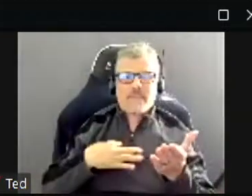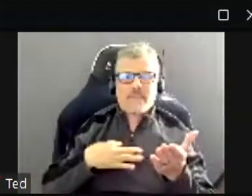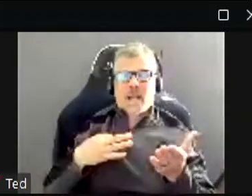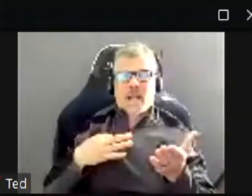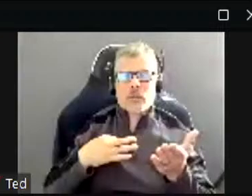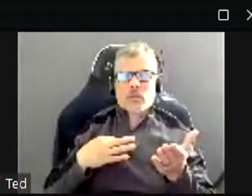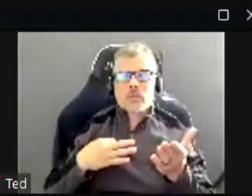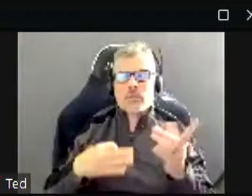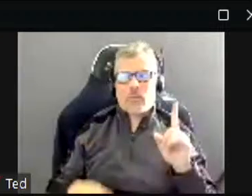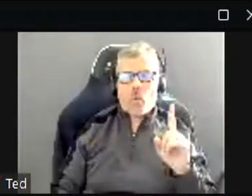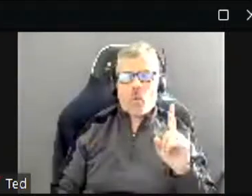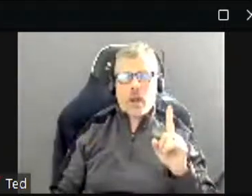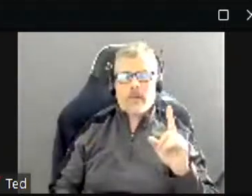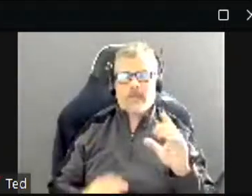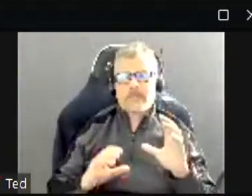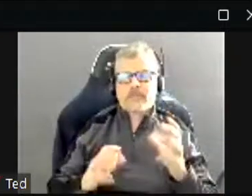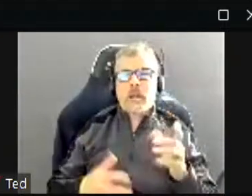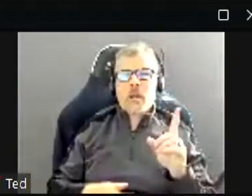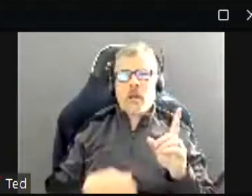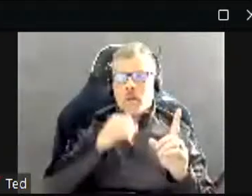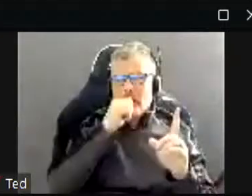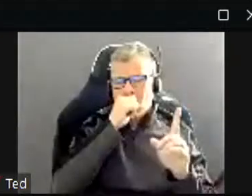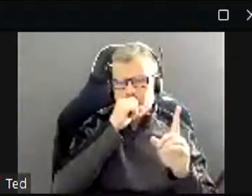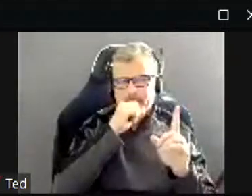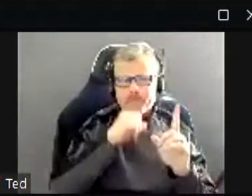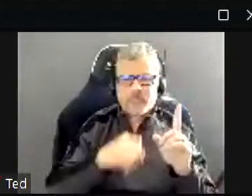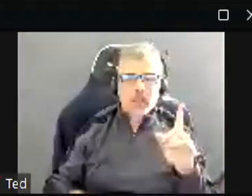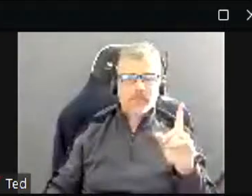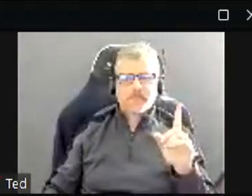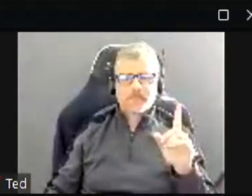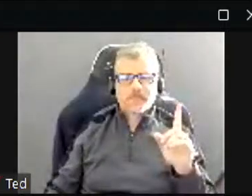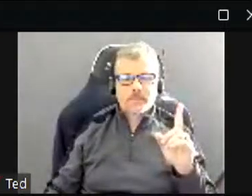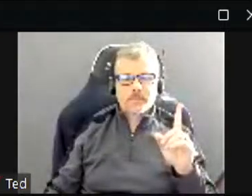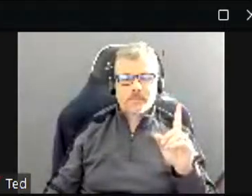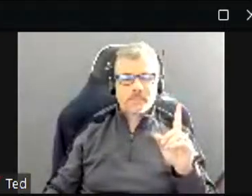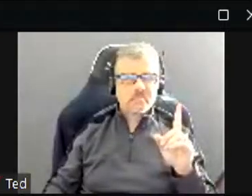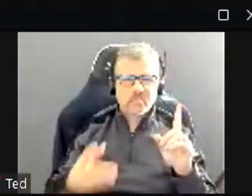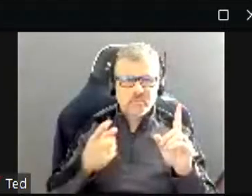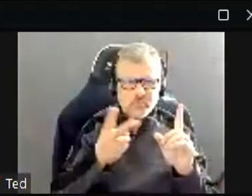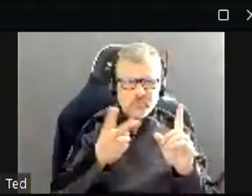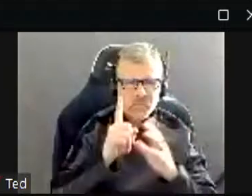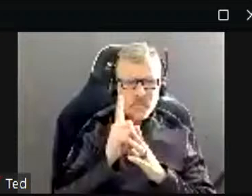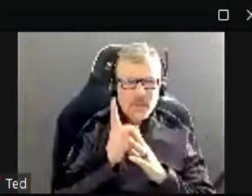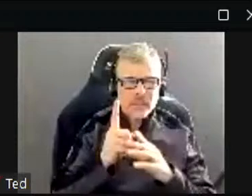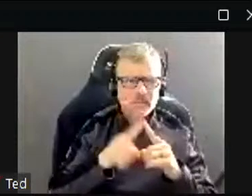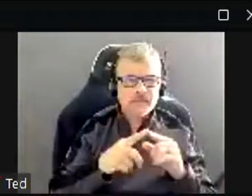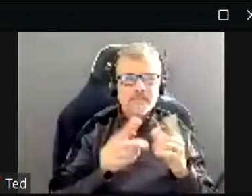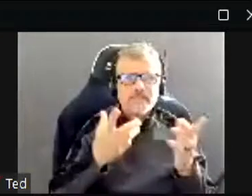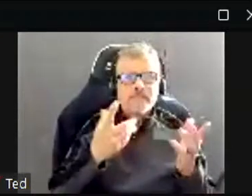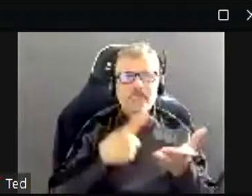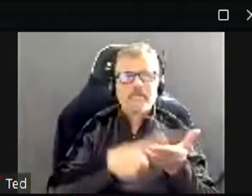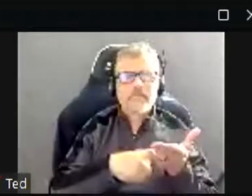1 to unmute and give us a couple minutes of the highlights of your discussion.